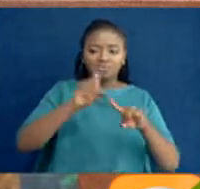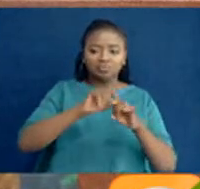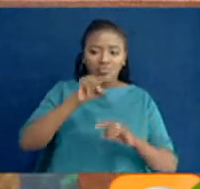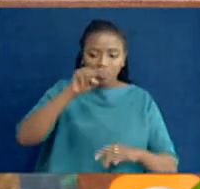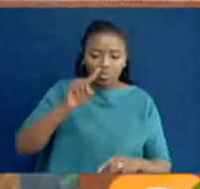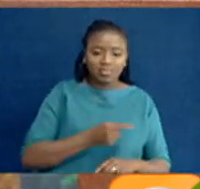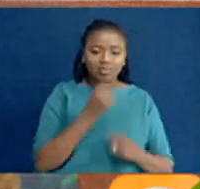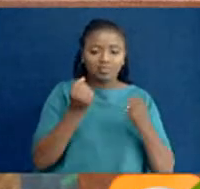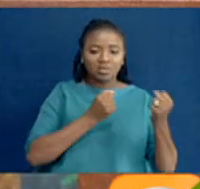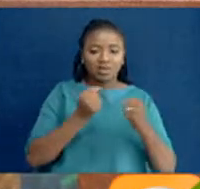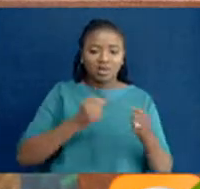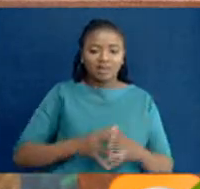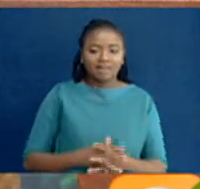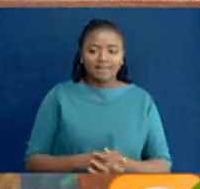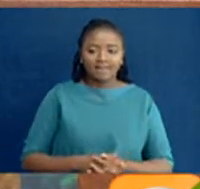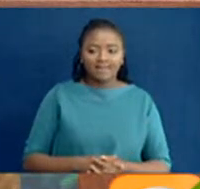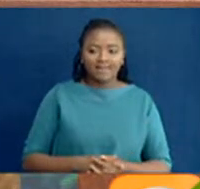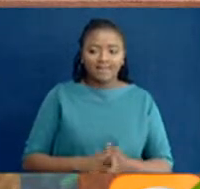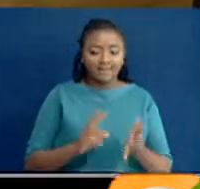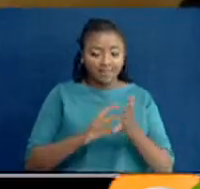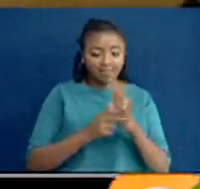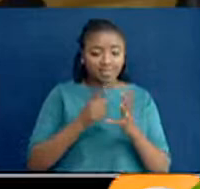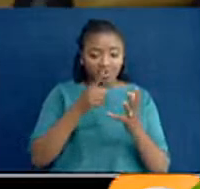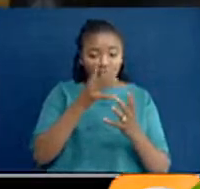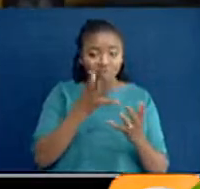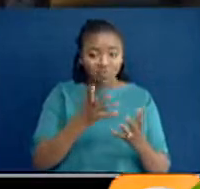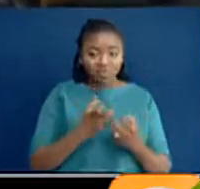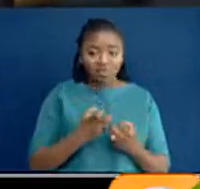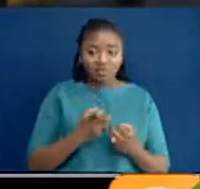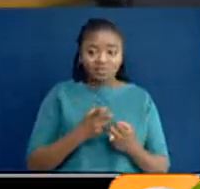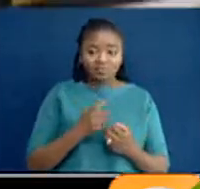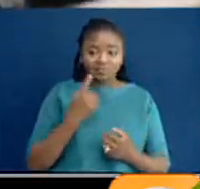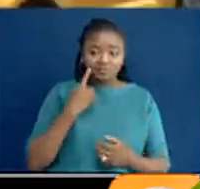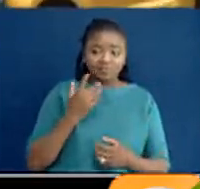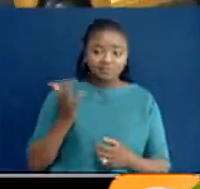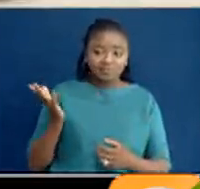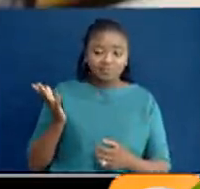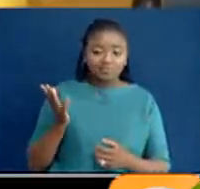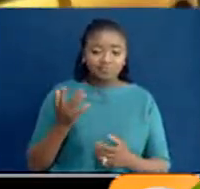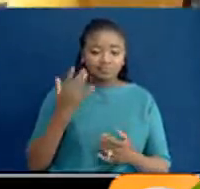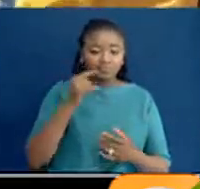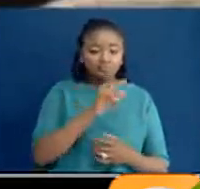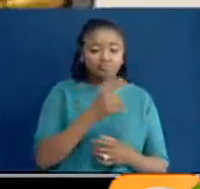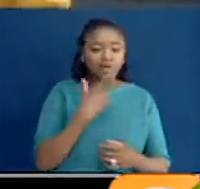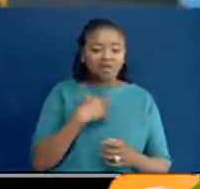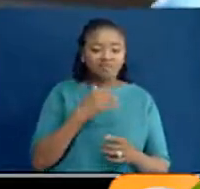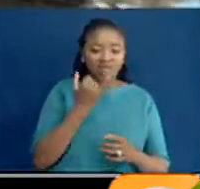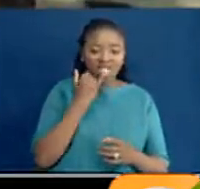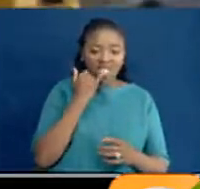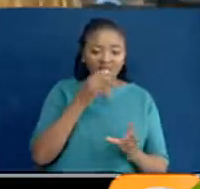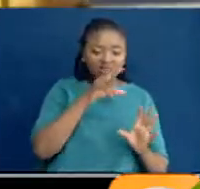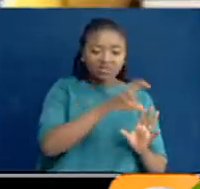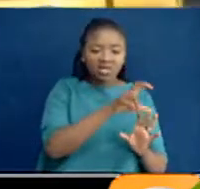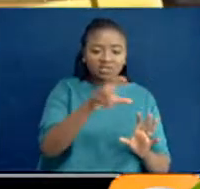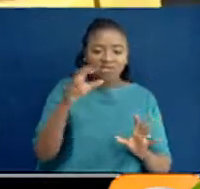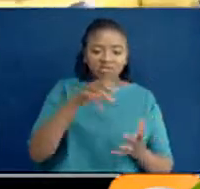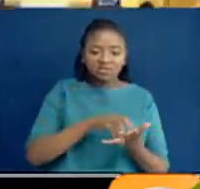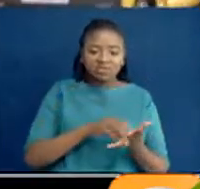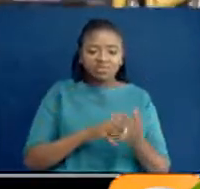driven by the president. And you'll need the infrastructure to charge, because right now Kipra is saying we have 5 charging stations in Nairobi, 1 in